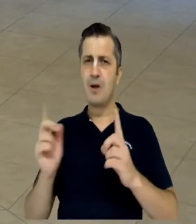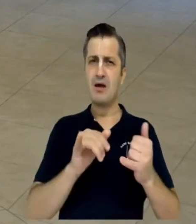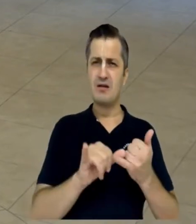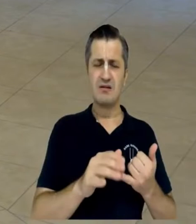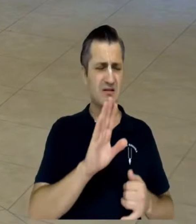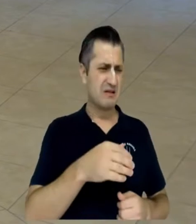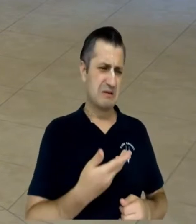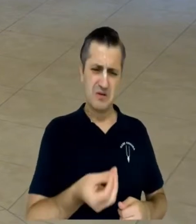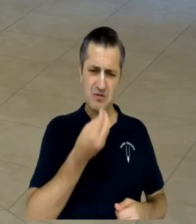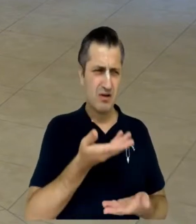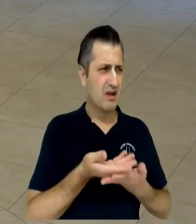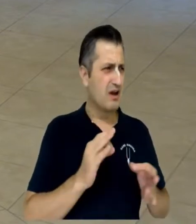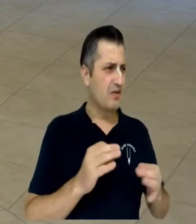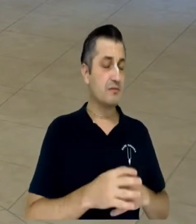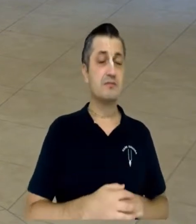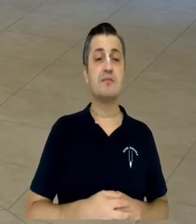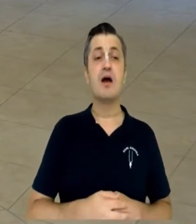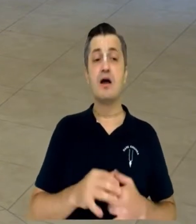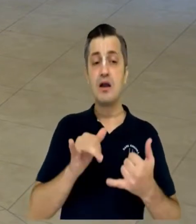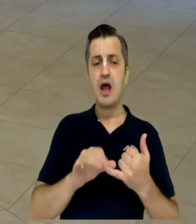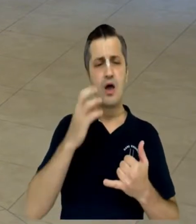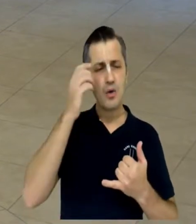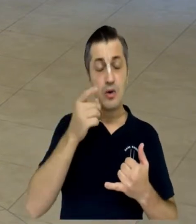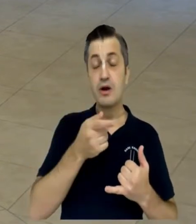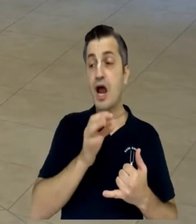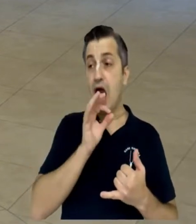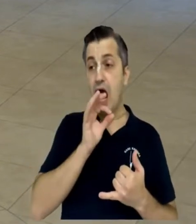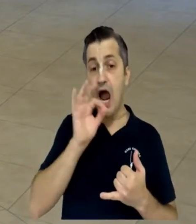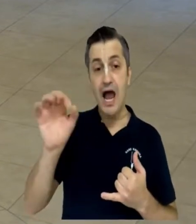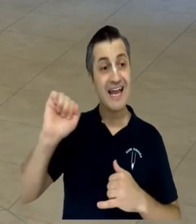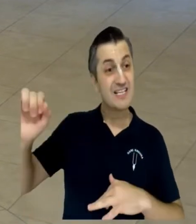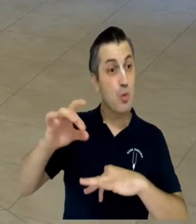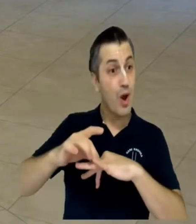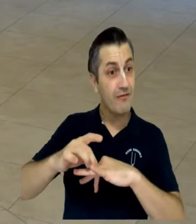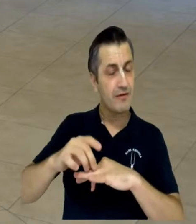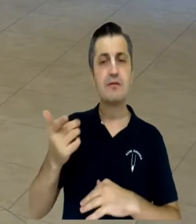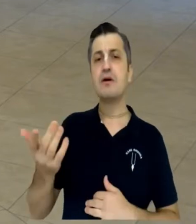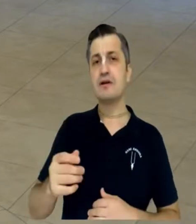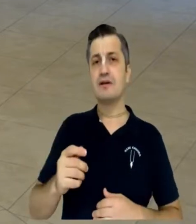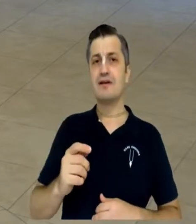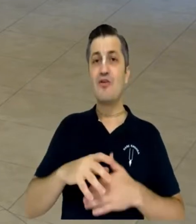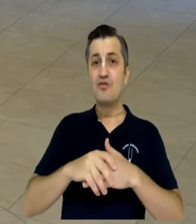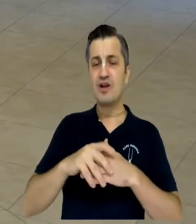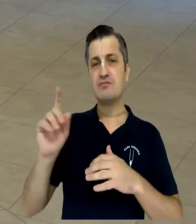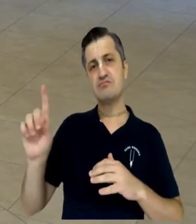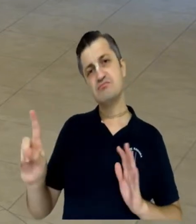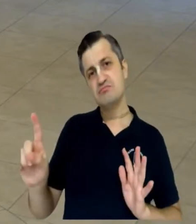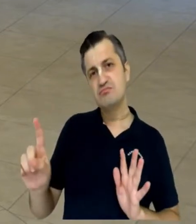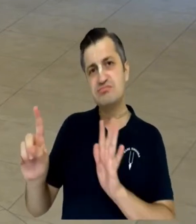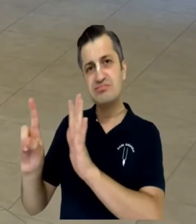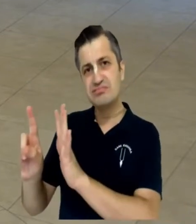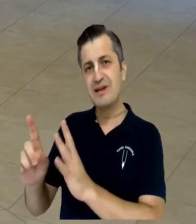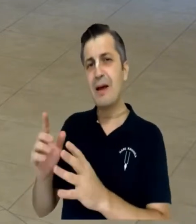took all the offering, they went directly to Krishna. So the Brahmanas, they make big mistake. When they saw their wives going toward Krishna and